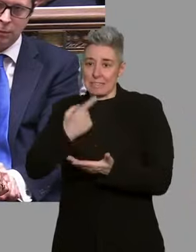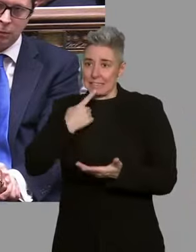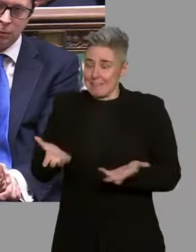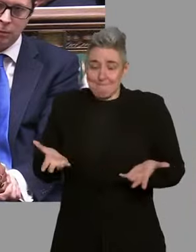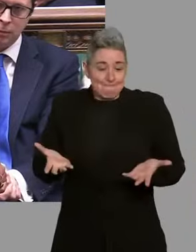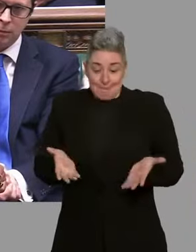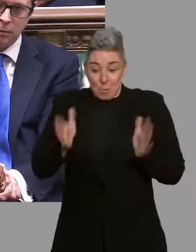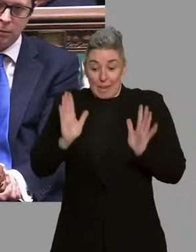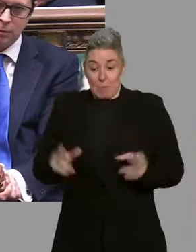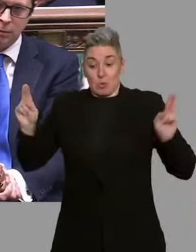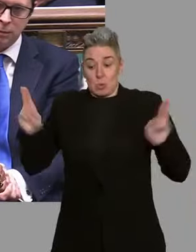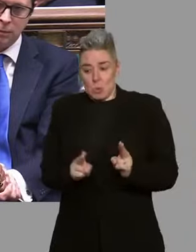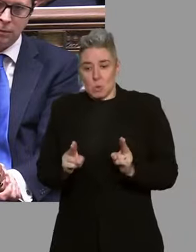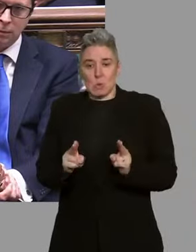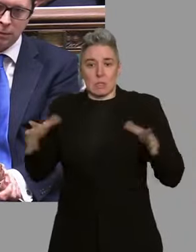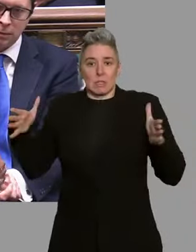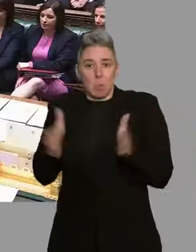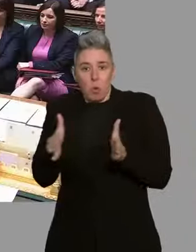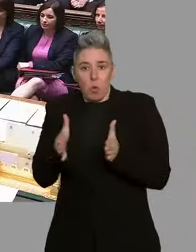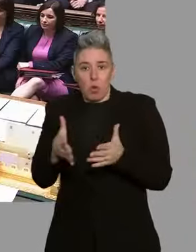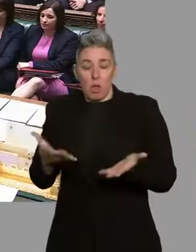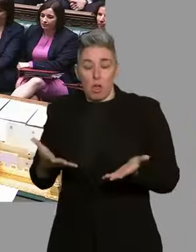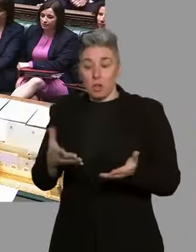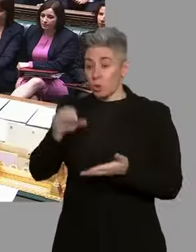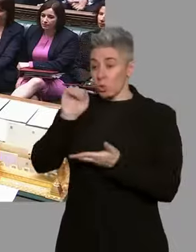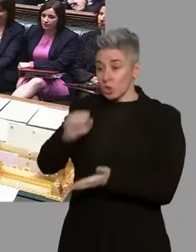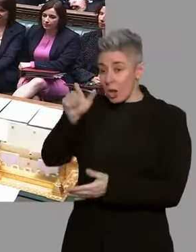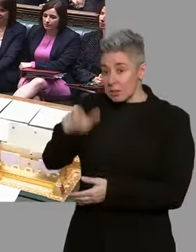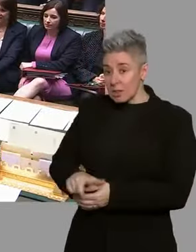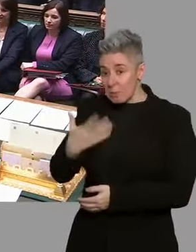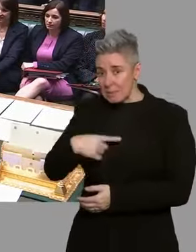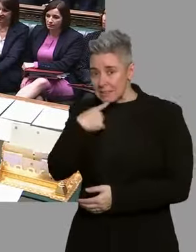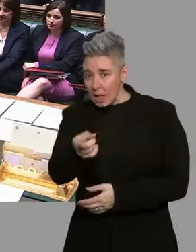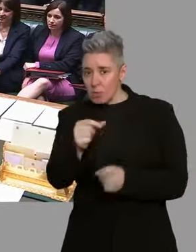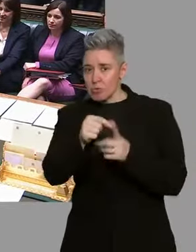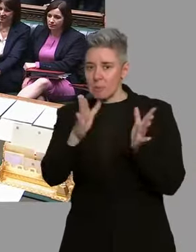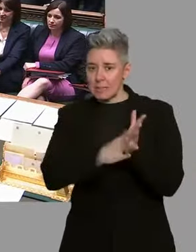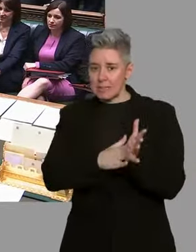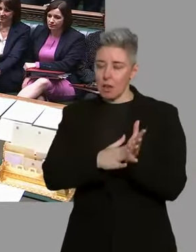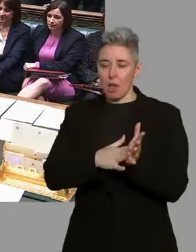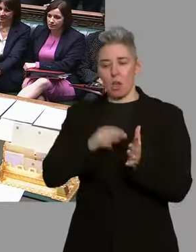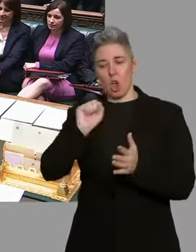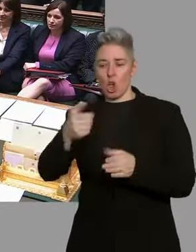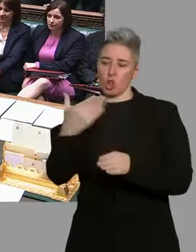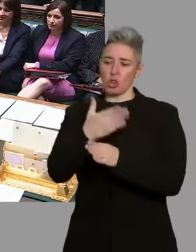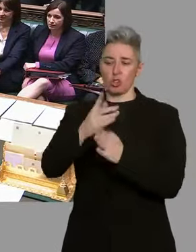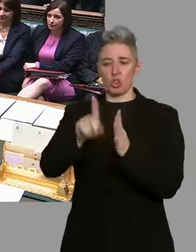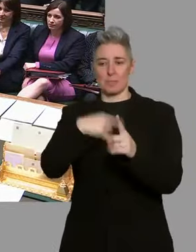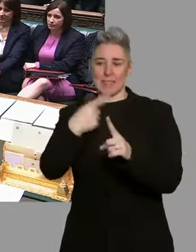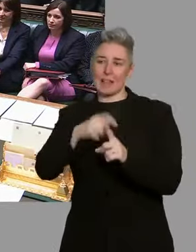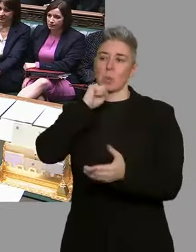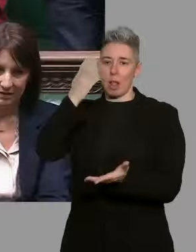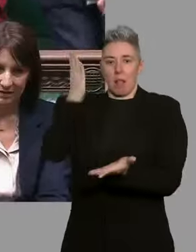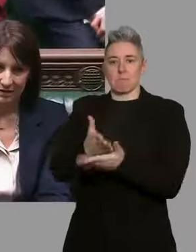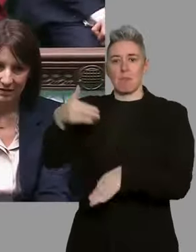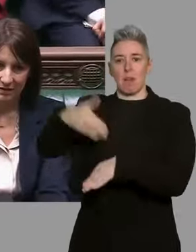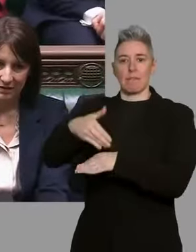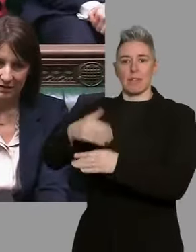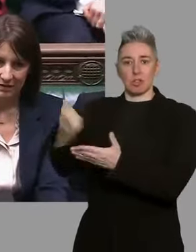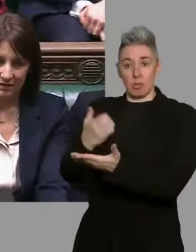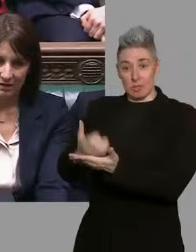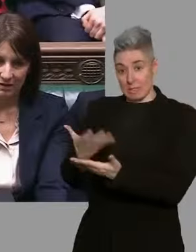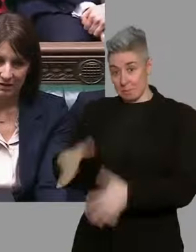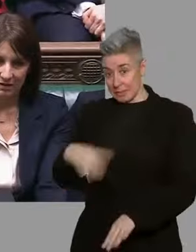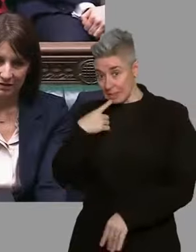that her jobs tax was going to hit charities? Mr. Speaker, she's asked 3 questions about winter fuel with a